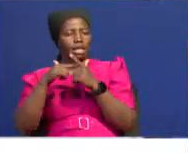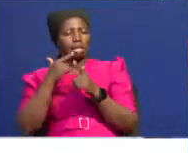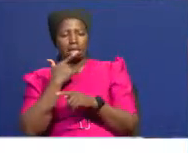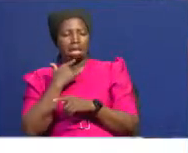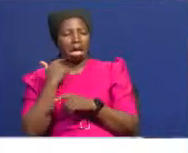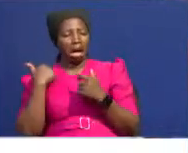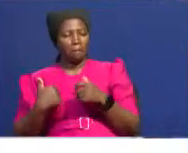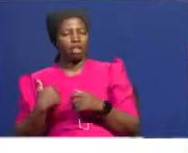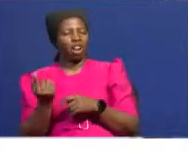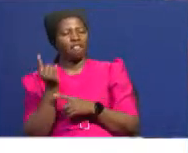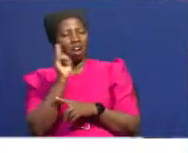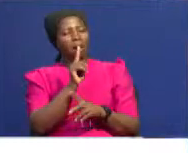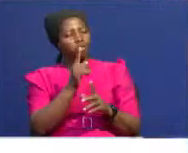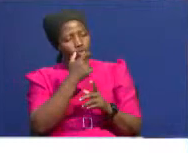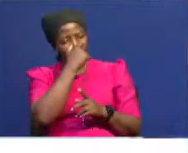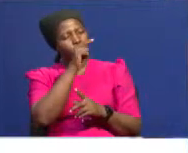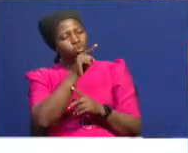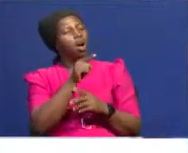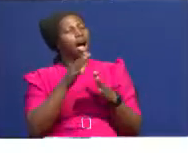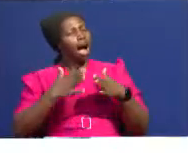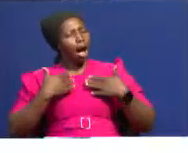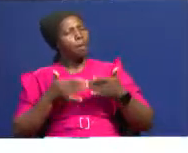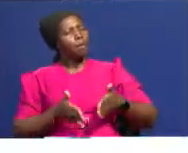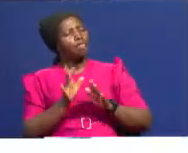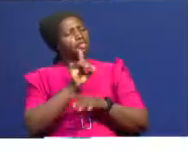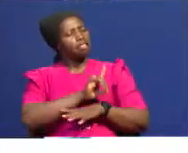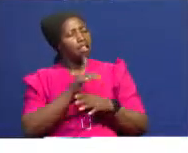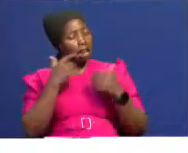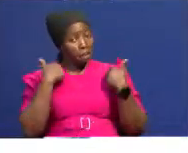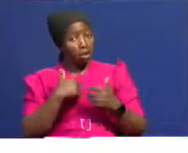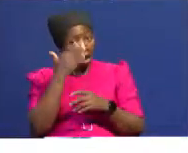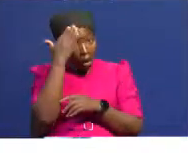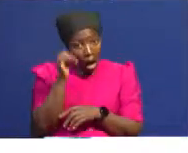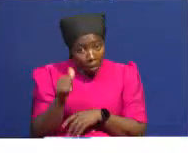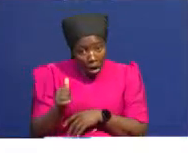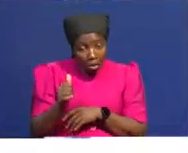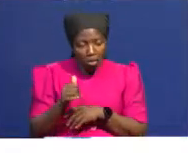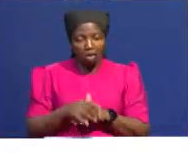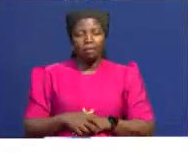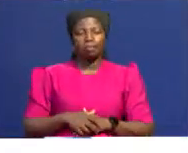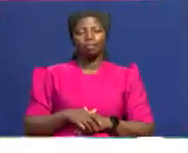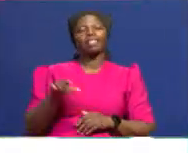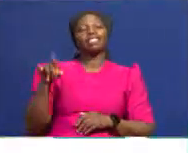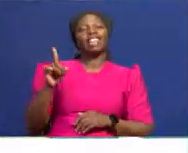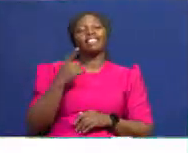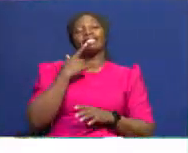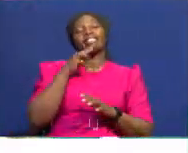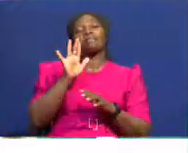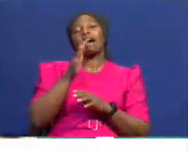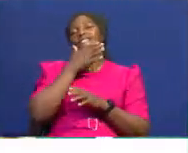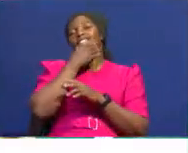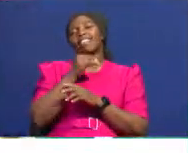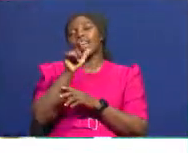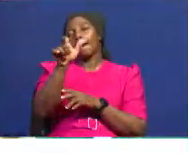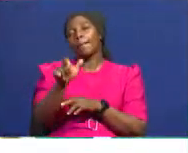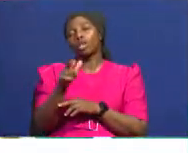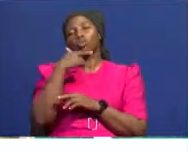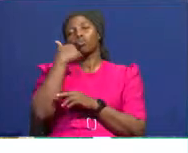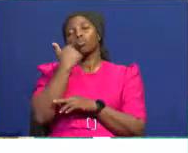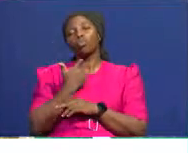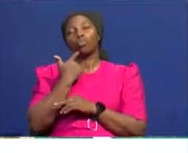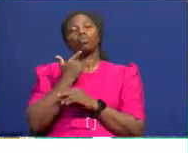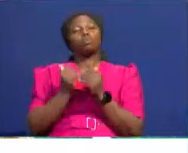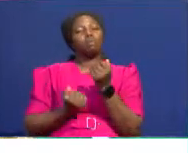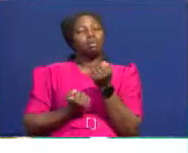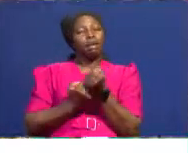and I was not even aware it was my birthday. Joel Ogola eulogized his father as a man who treated everyone